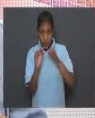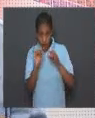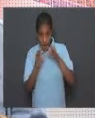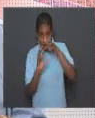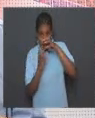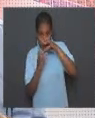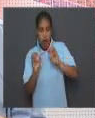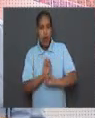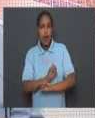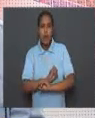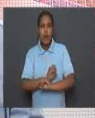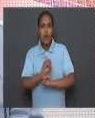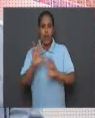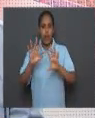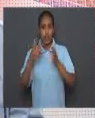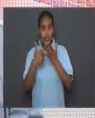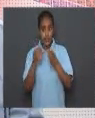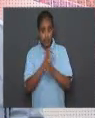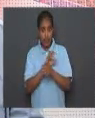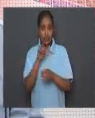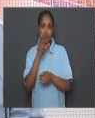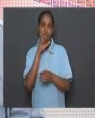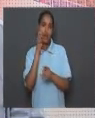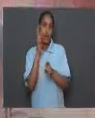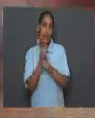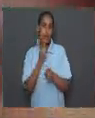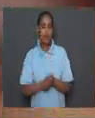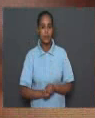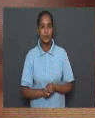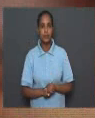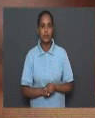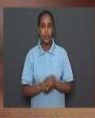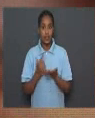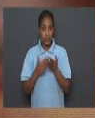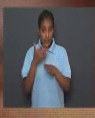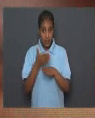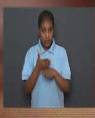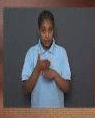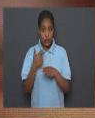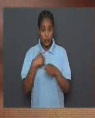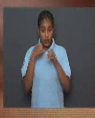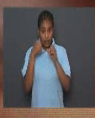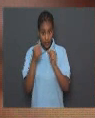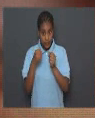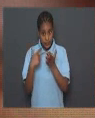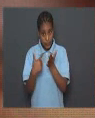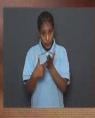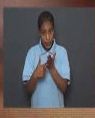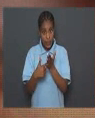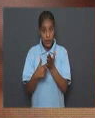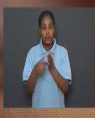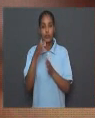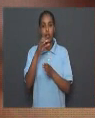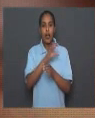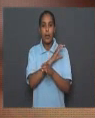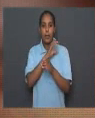with a bright glow for this cell, you are correct. Thus, we can check a solution's